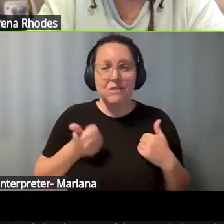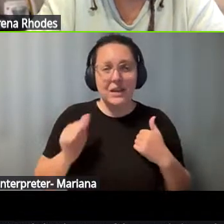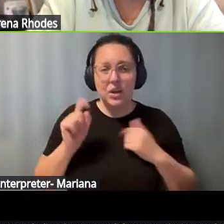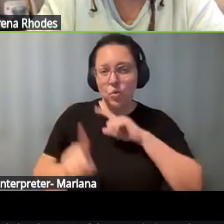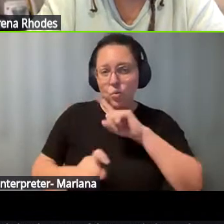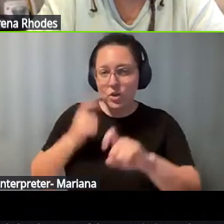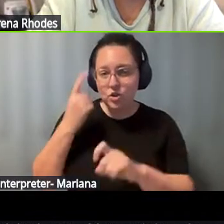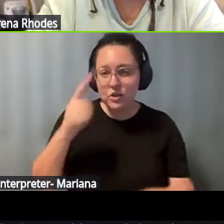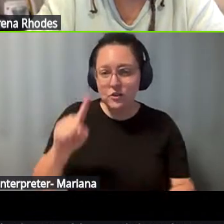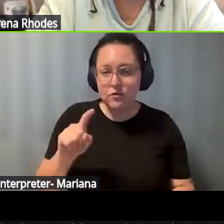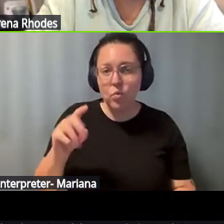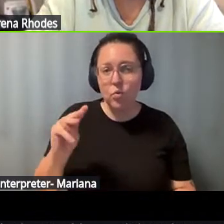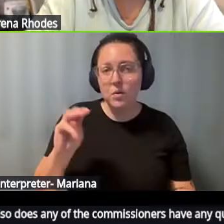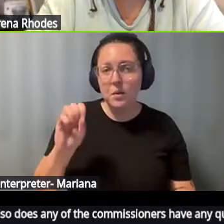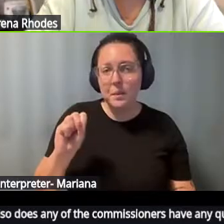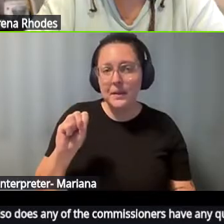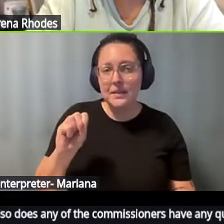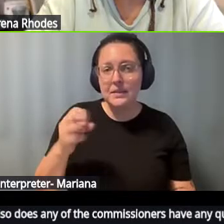for Ms. Holmes?